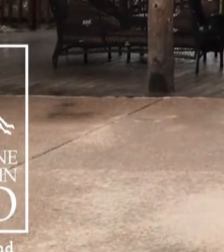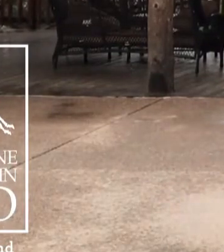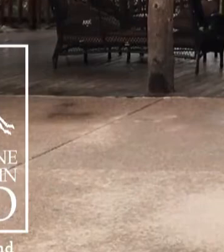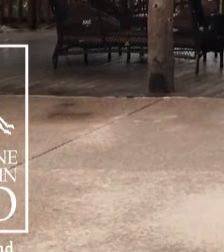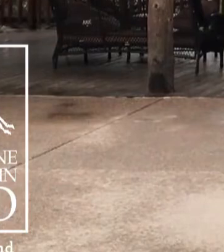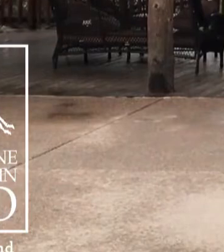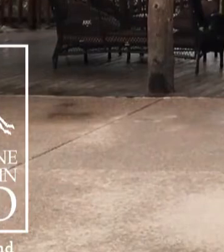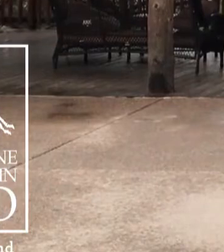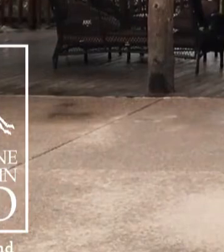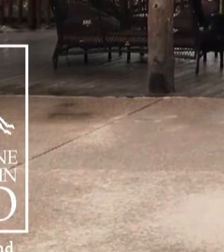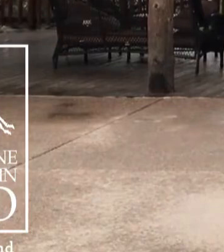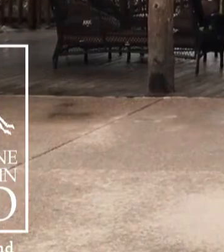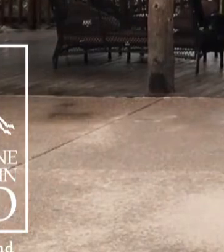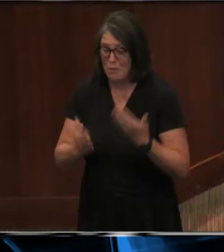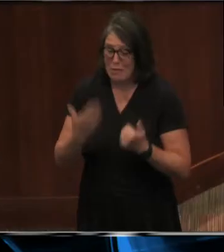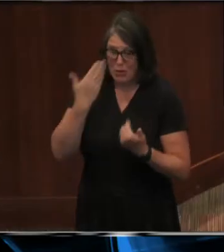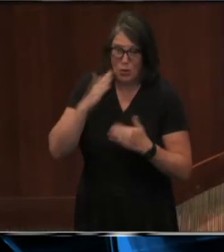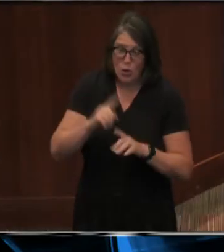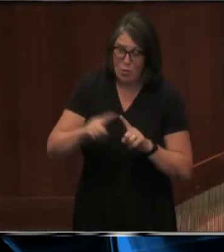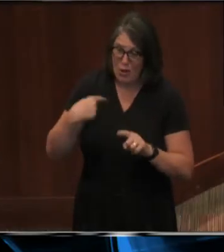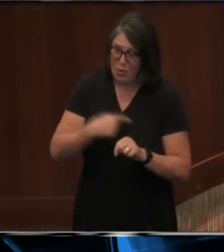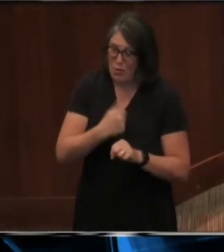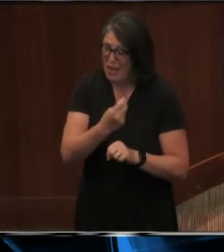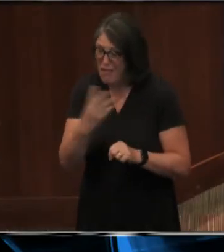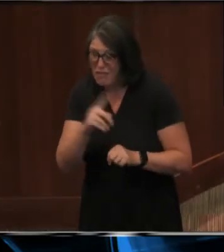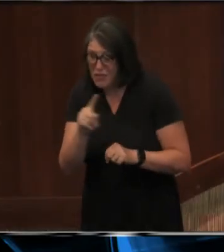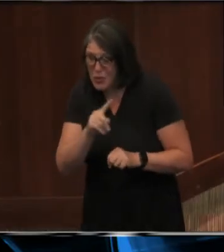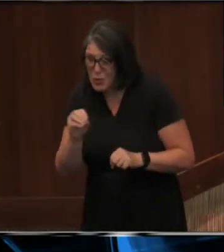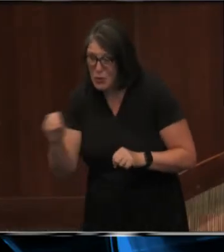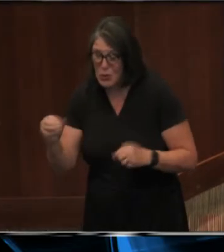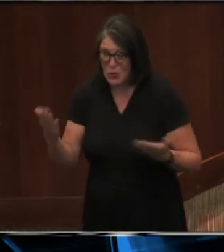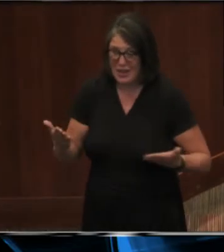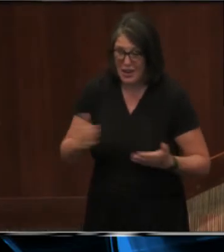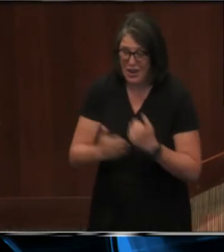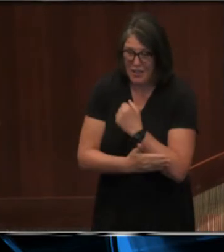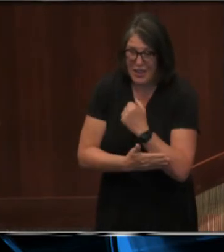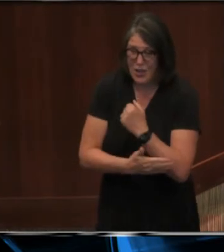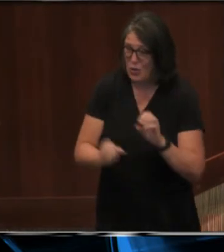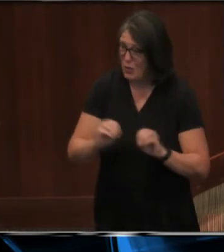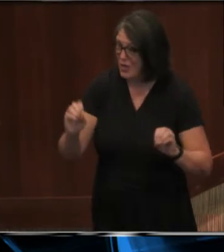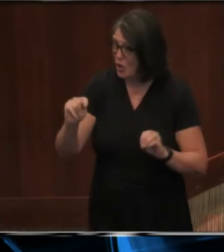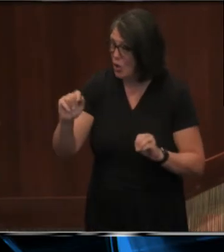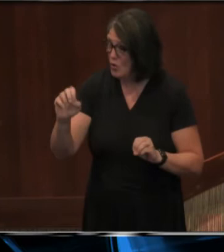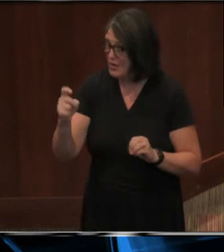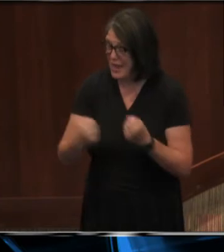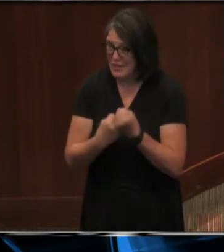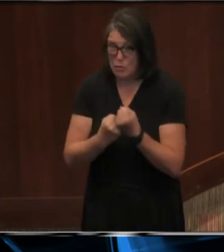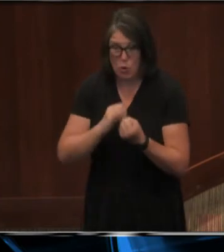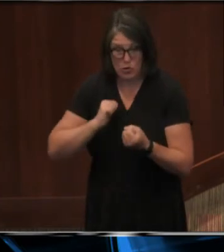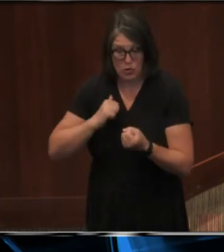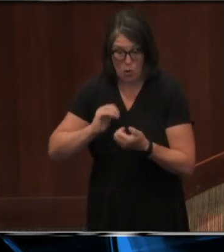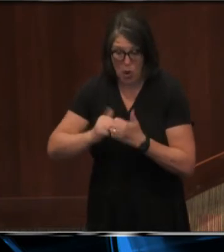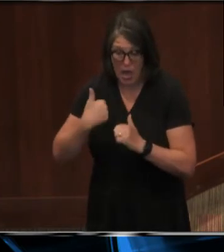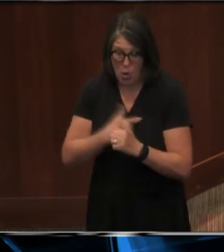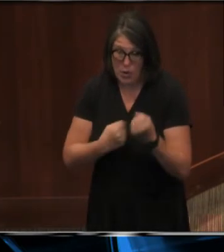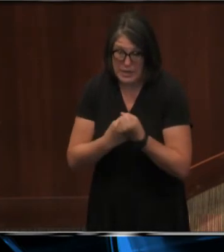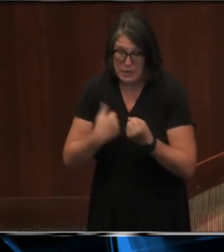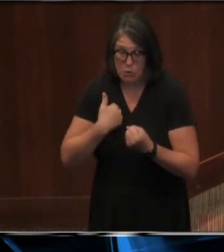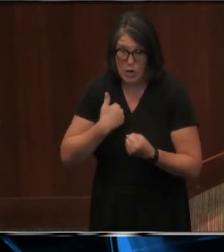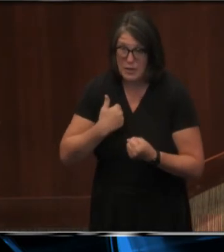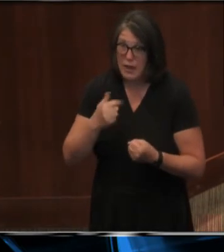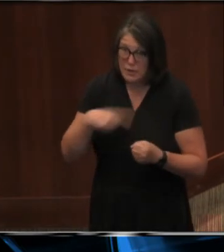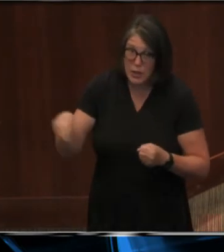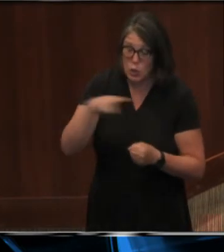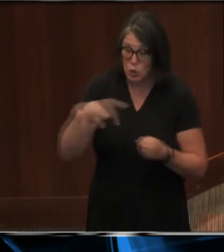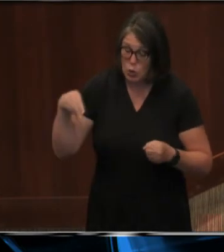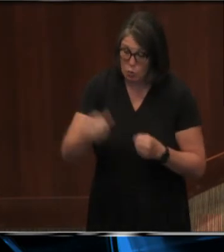Mountain Zoo. You may not know, but we're one of the few zoos in the country that don't get any tax support. So the way we support ourselves is you purchase a ticket